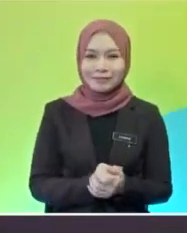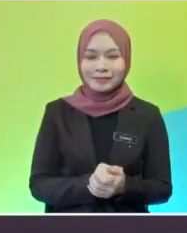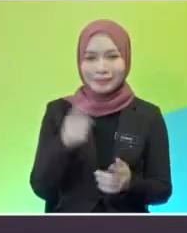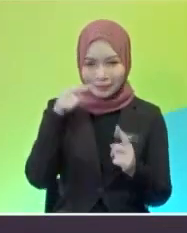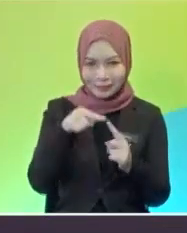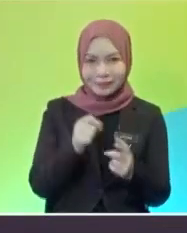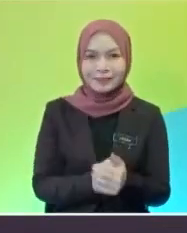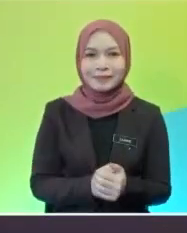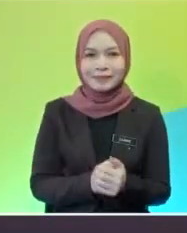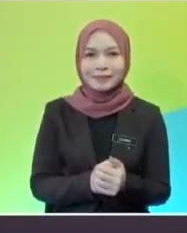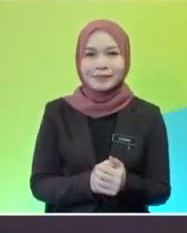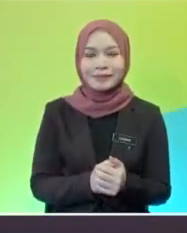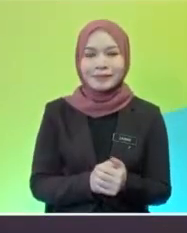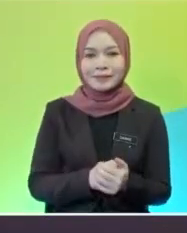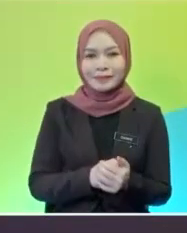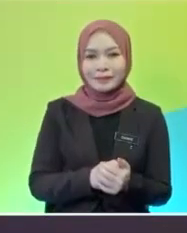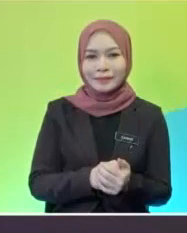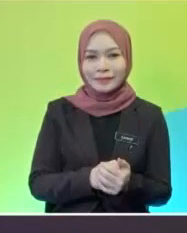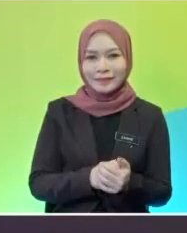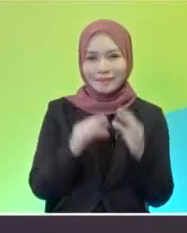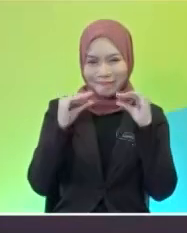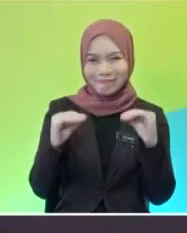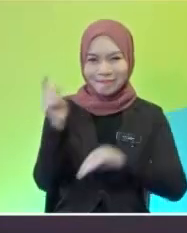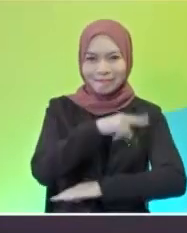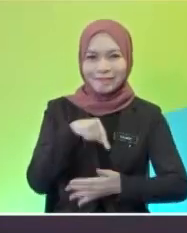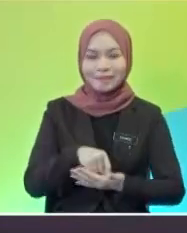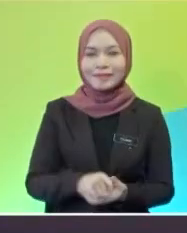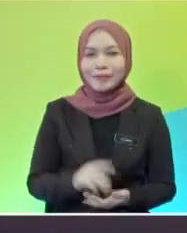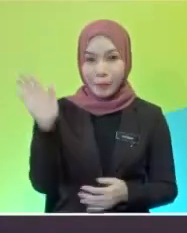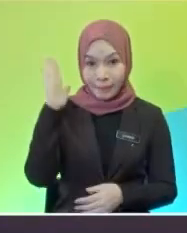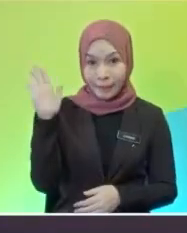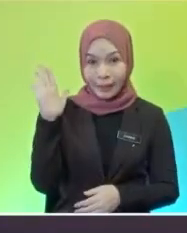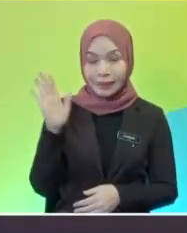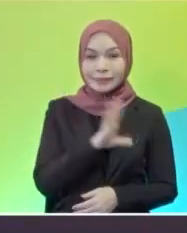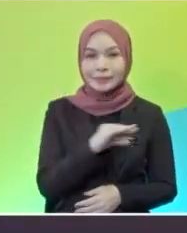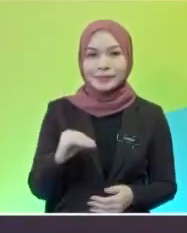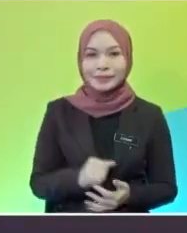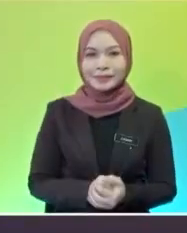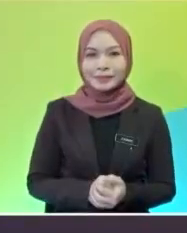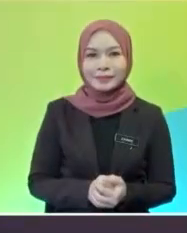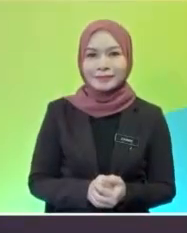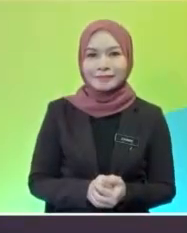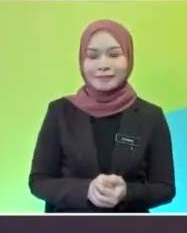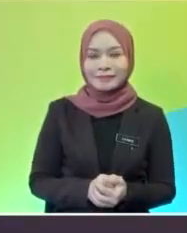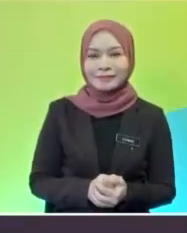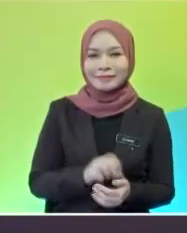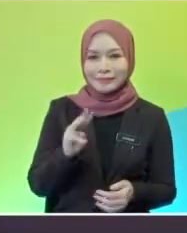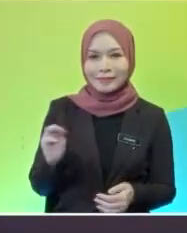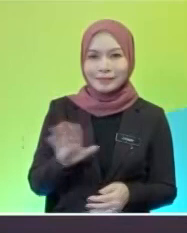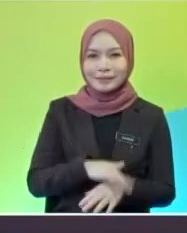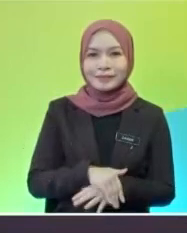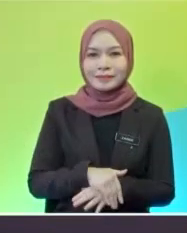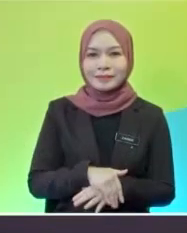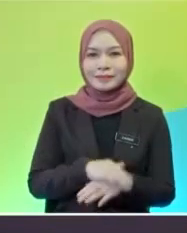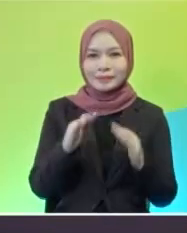amazingly interpreting the entire session. With that, we are going to be saying bye-bye for now, teacher. And people at home, stay safe and we'll